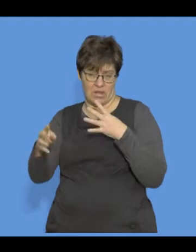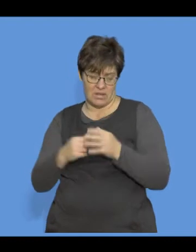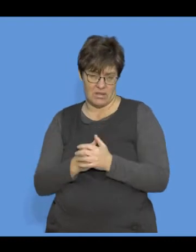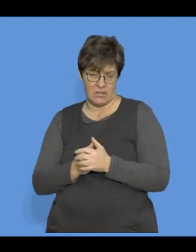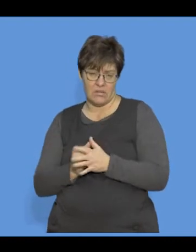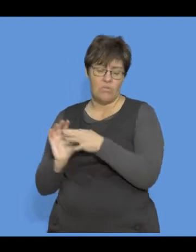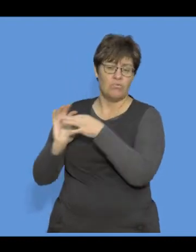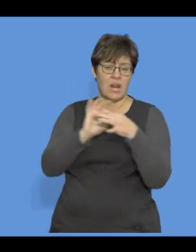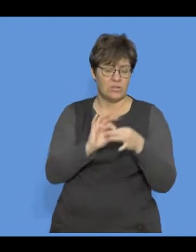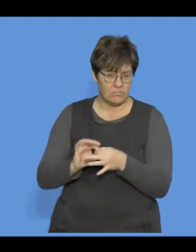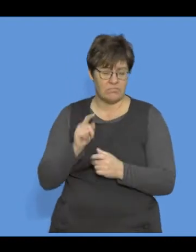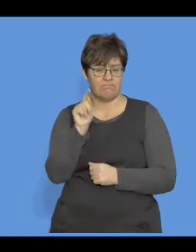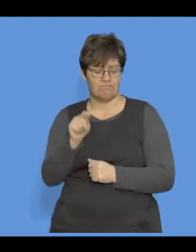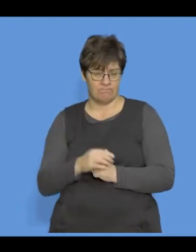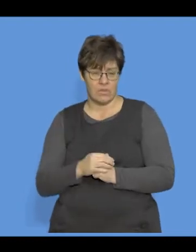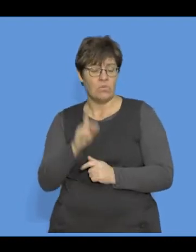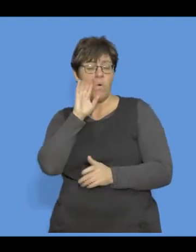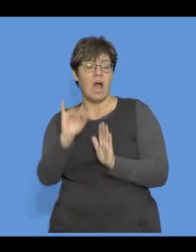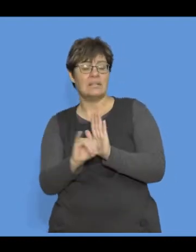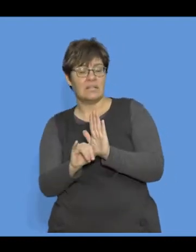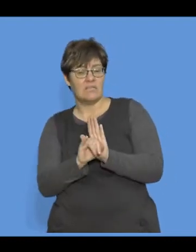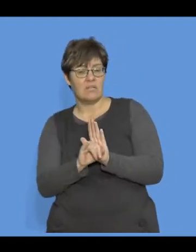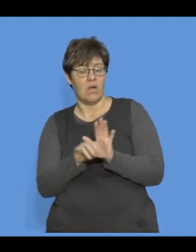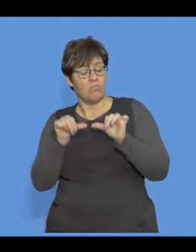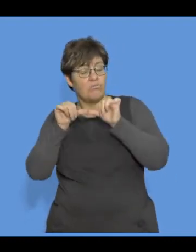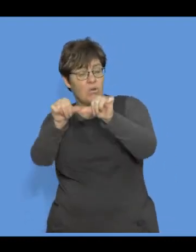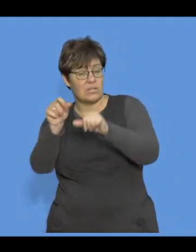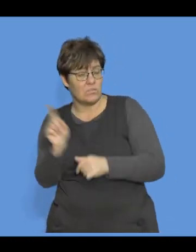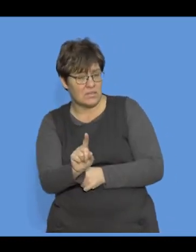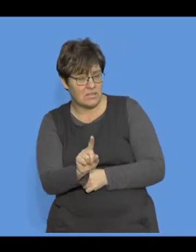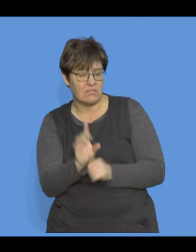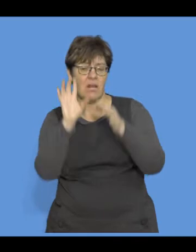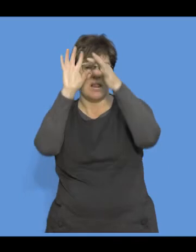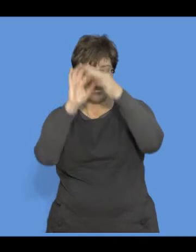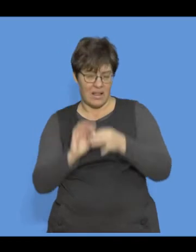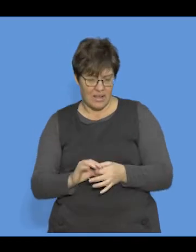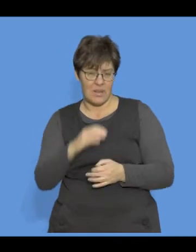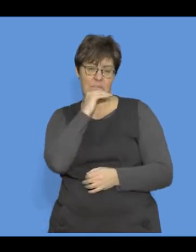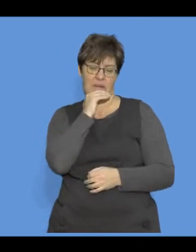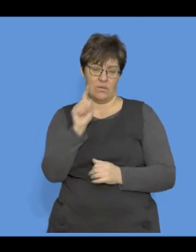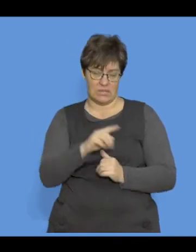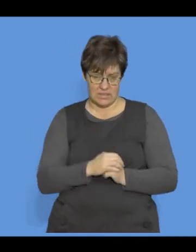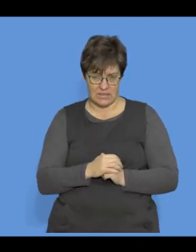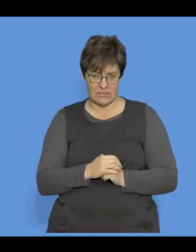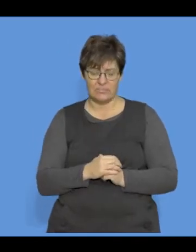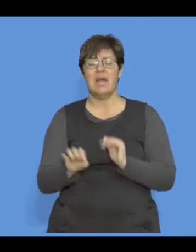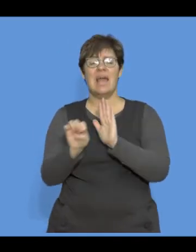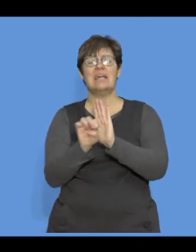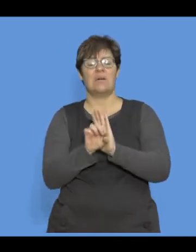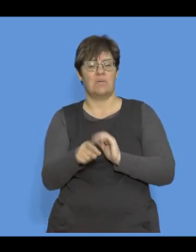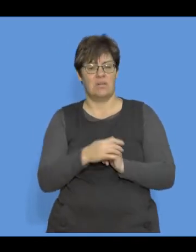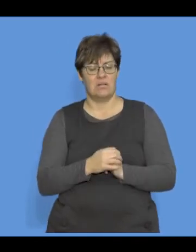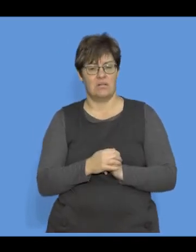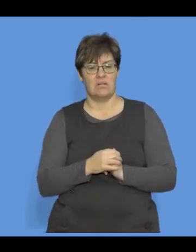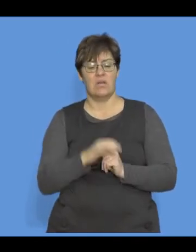relationships with the formula, to identify what the constant is and to link them to the definition. So let me give you an example. This